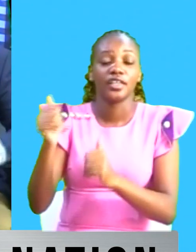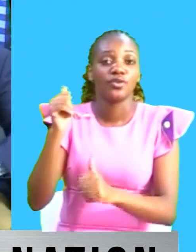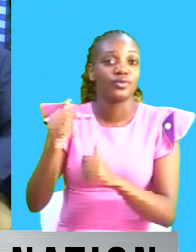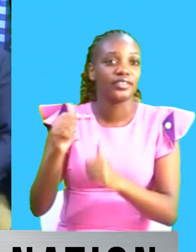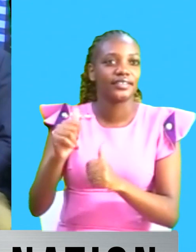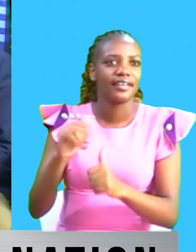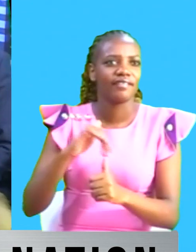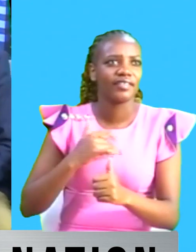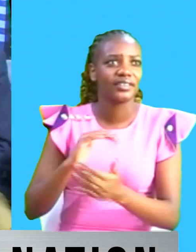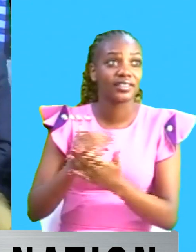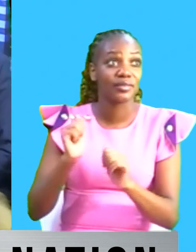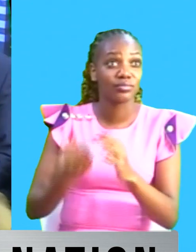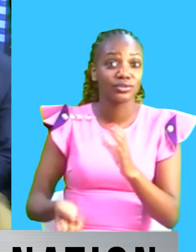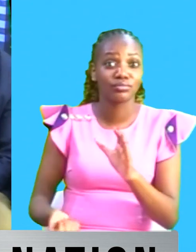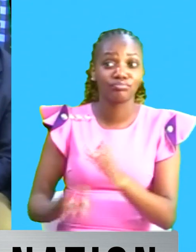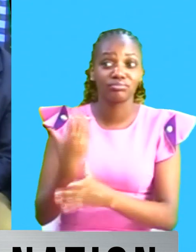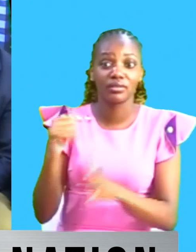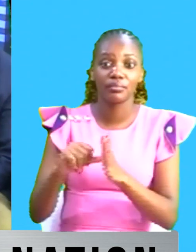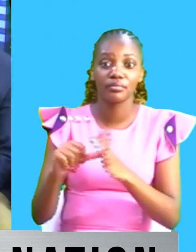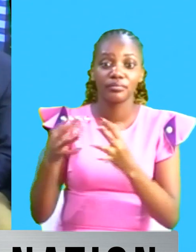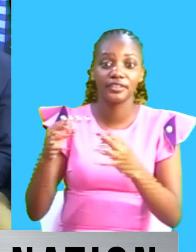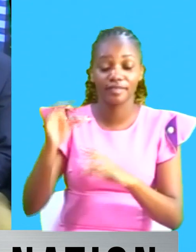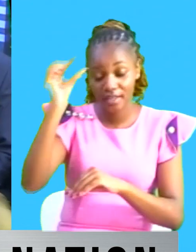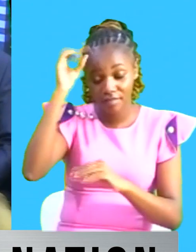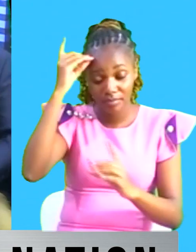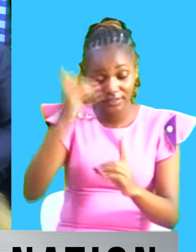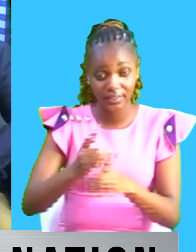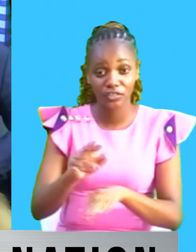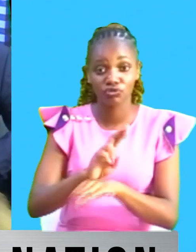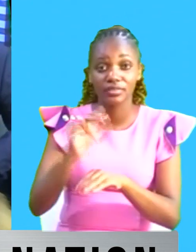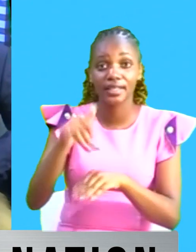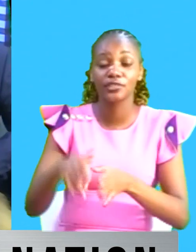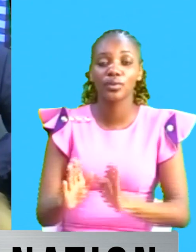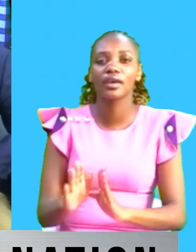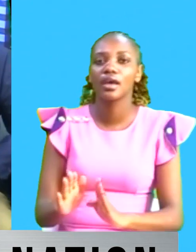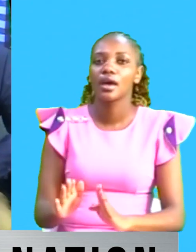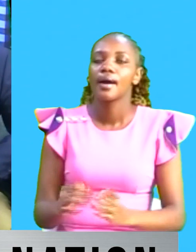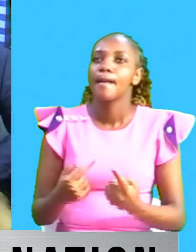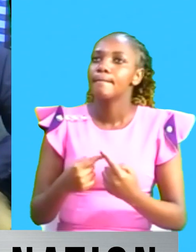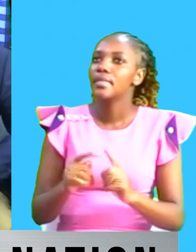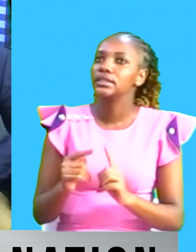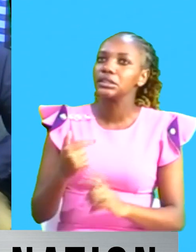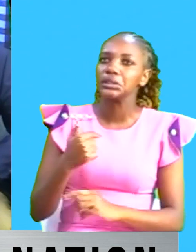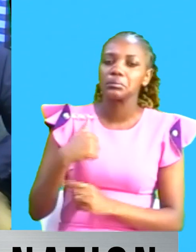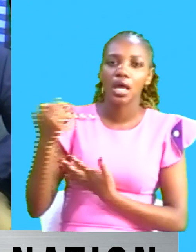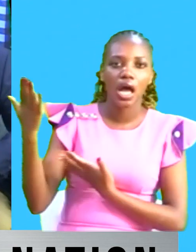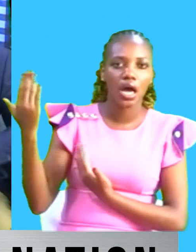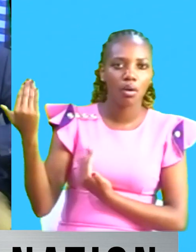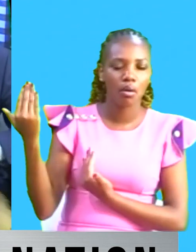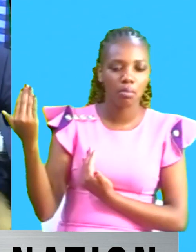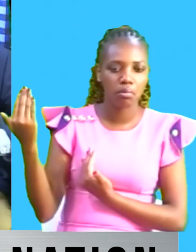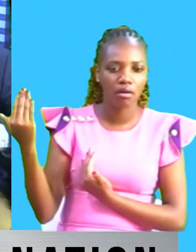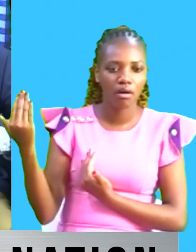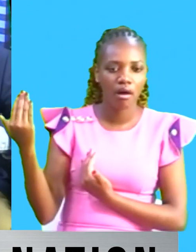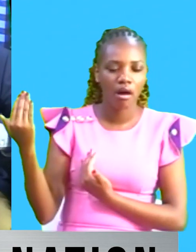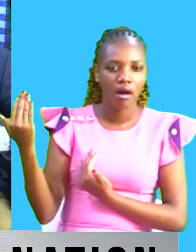something that can cause a problem if the government decides to take that line. I hope that the kind of